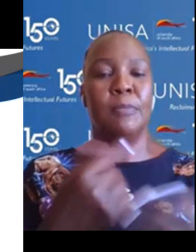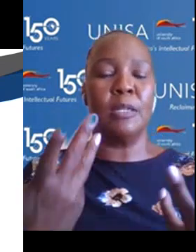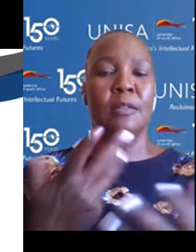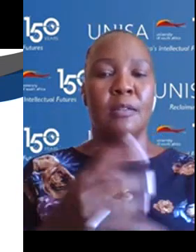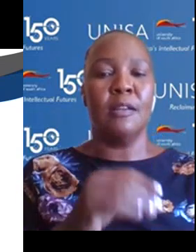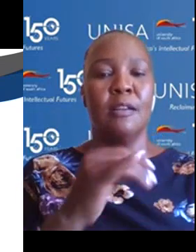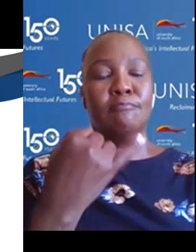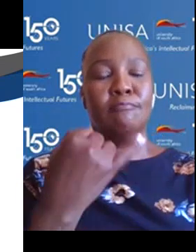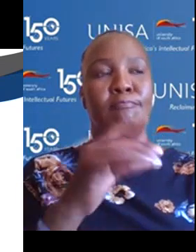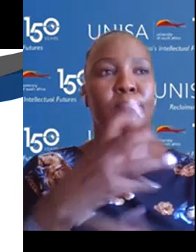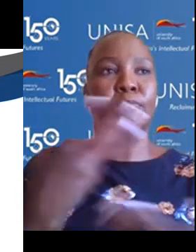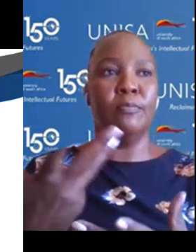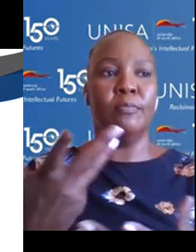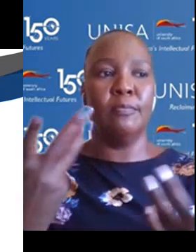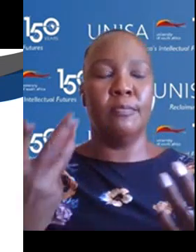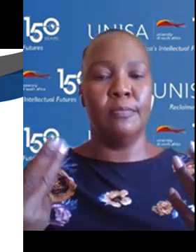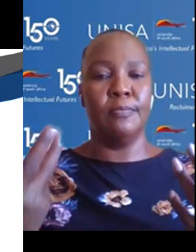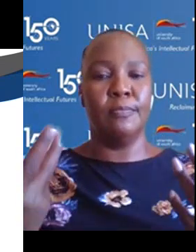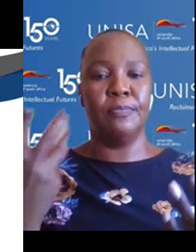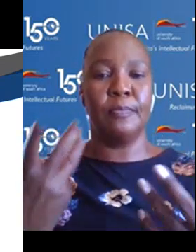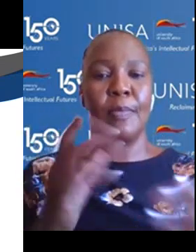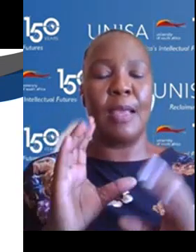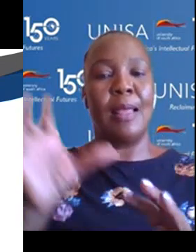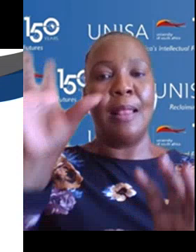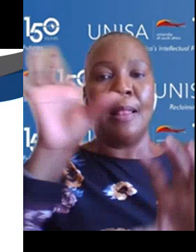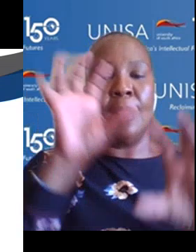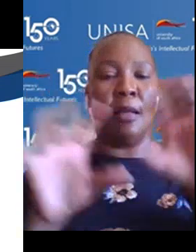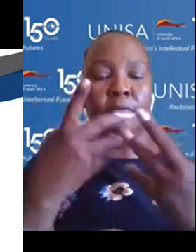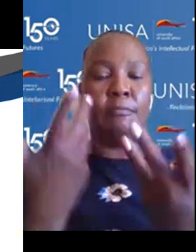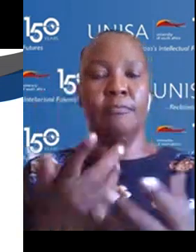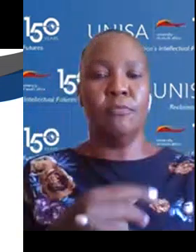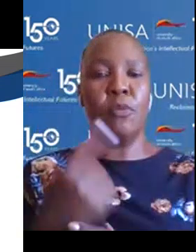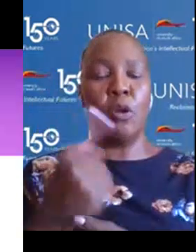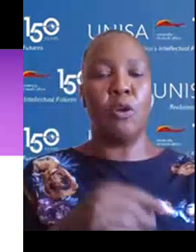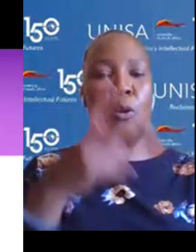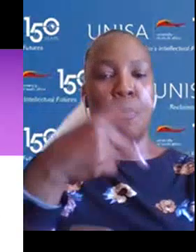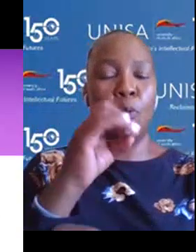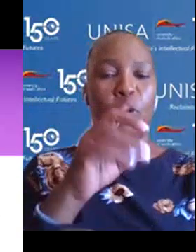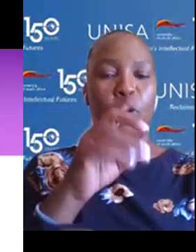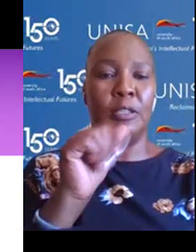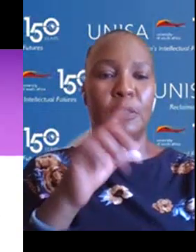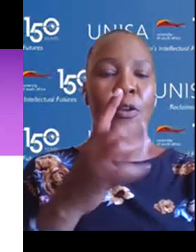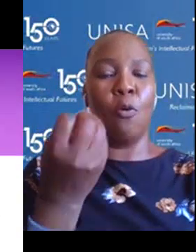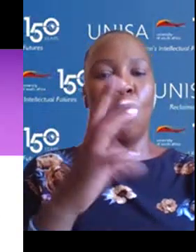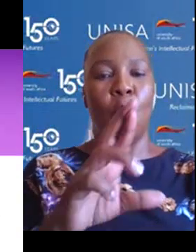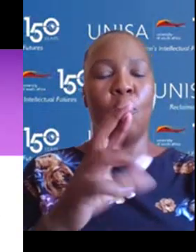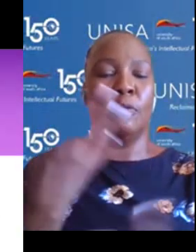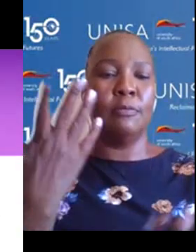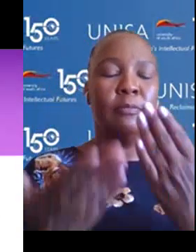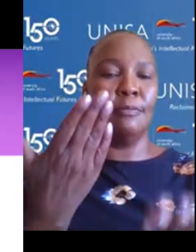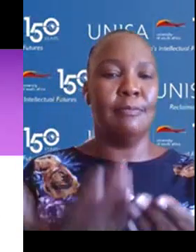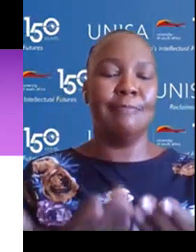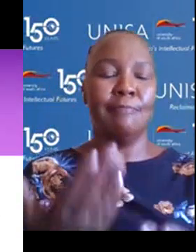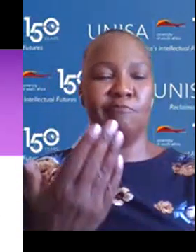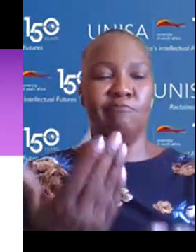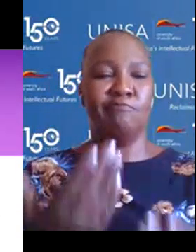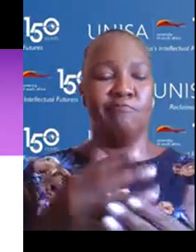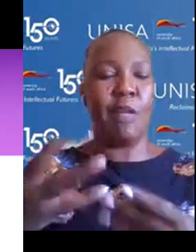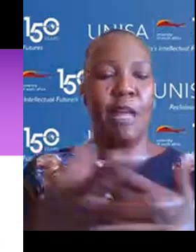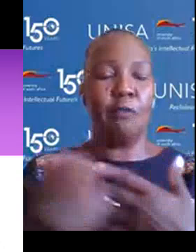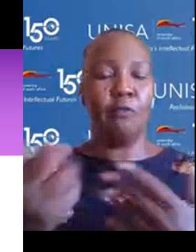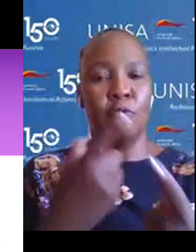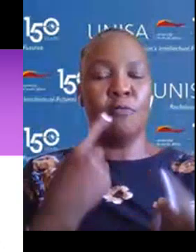then use it on the in the cloud, as we mentioned, on the portal, or you can download